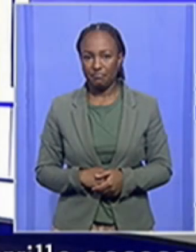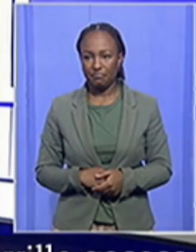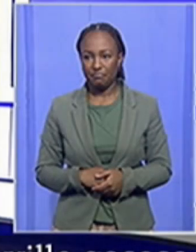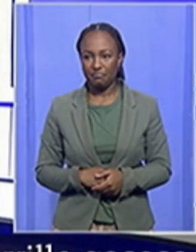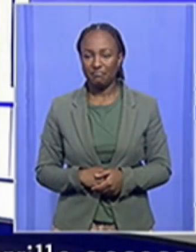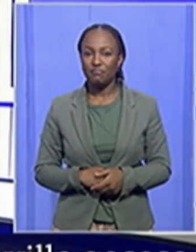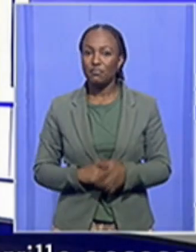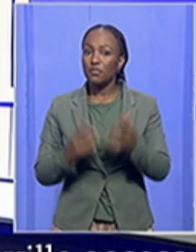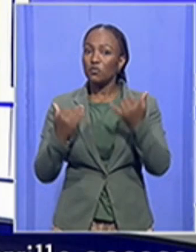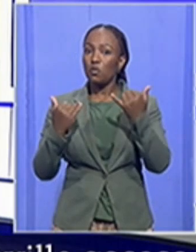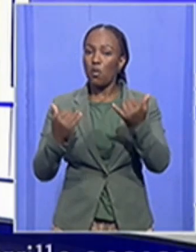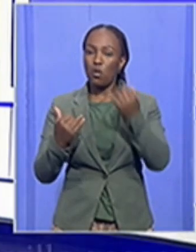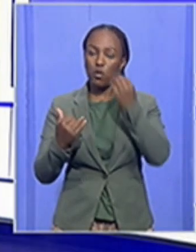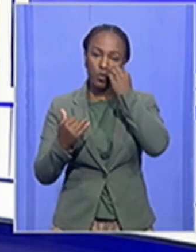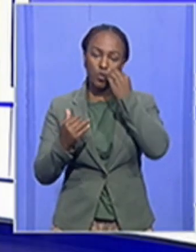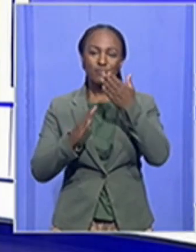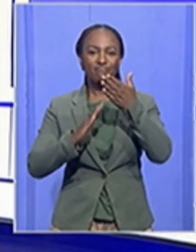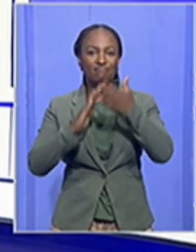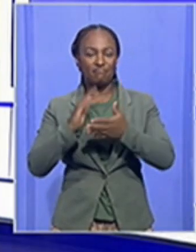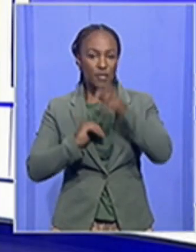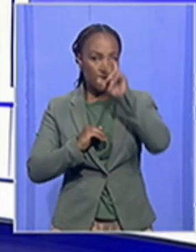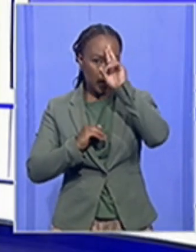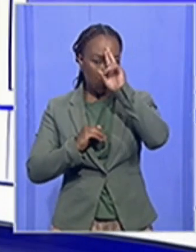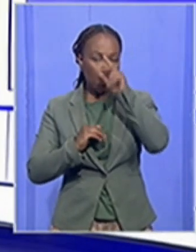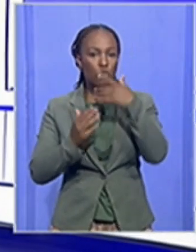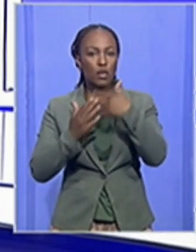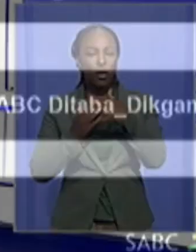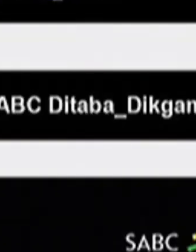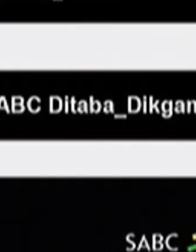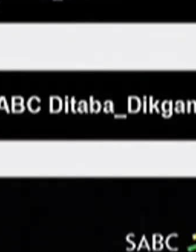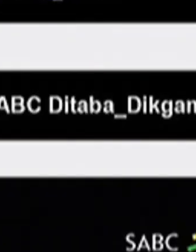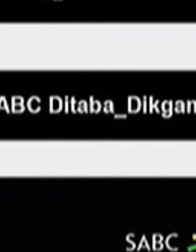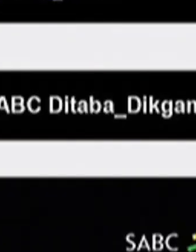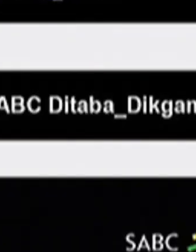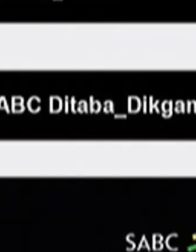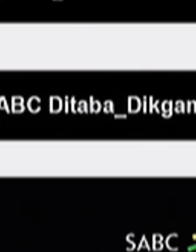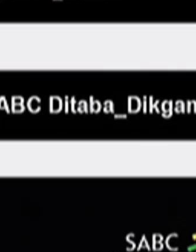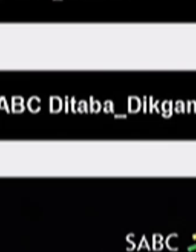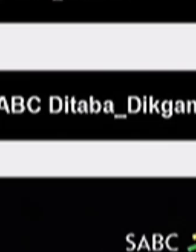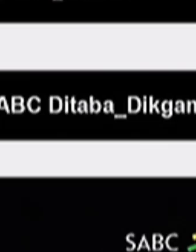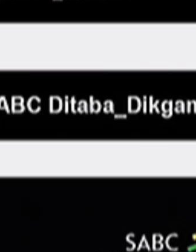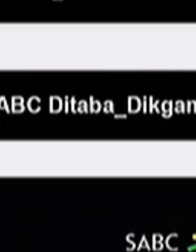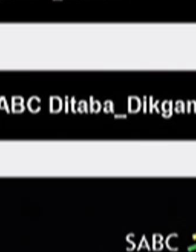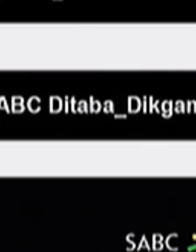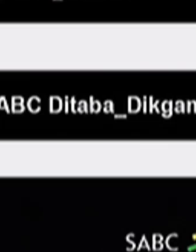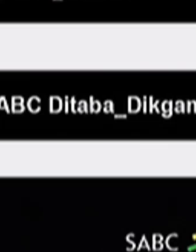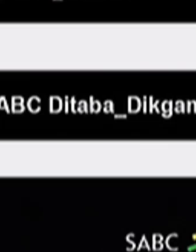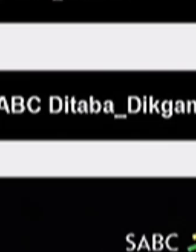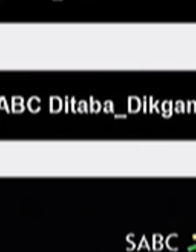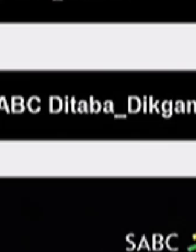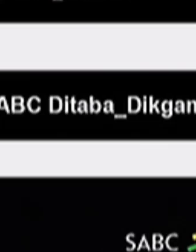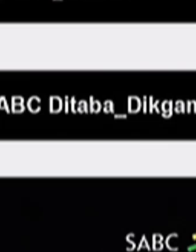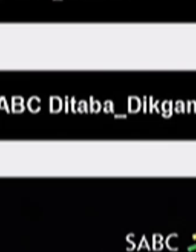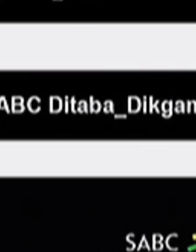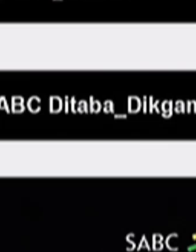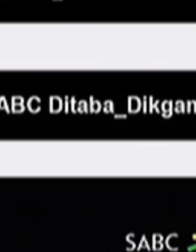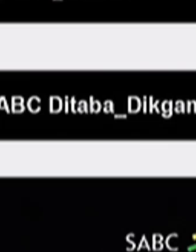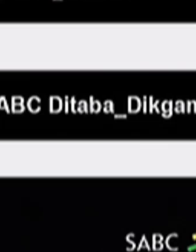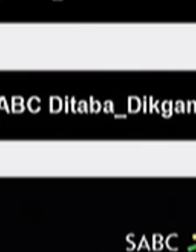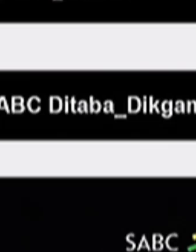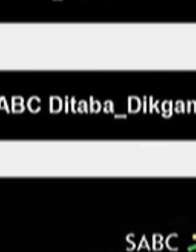Bešontša lehono di felela mo e fela gopelang gore ditaba tša rena di a hwetšagala go marangrang a dikgokagano go swana le app ya rena SABC Plus le go marangrang a dikgokagano bjalo